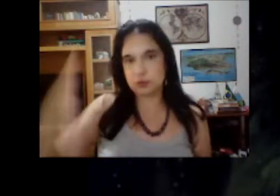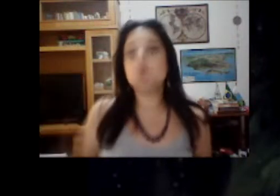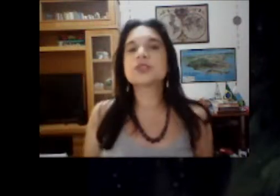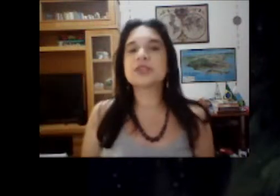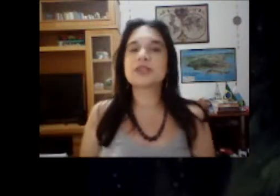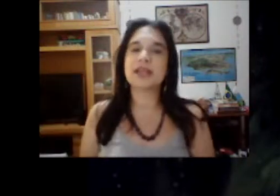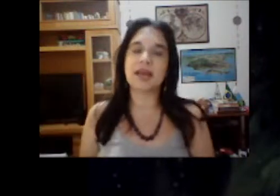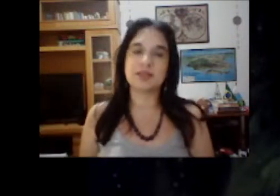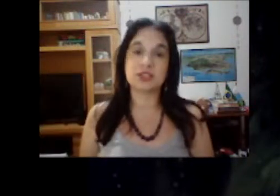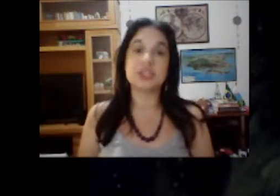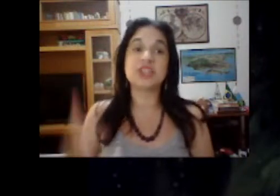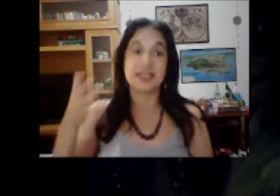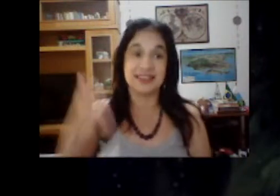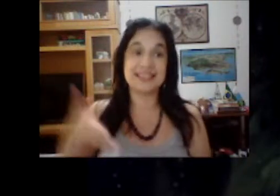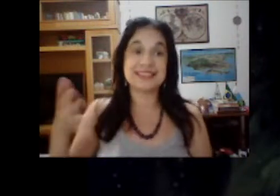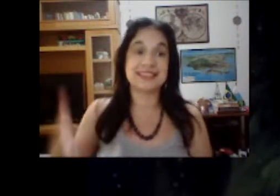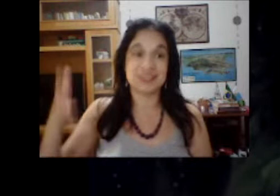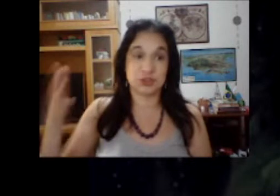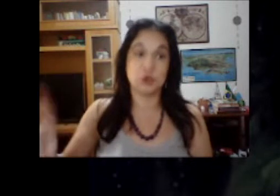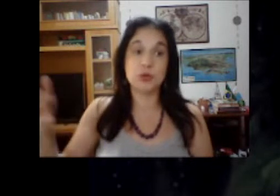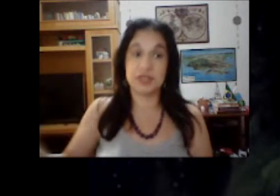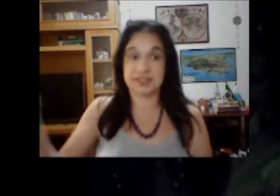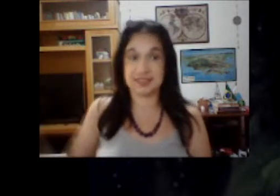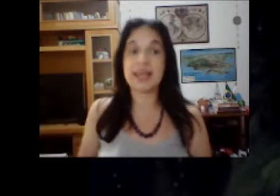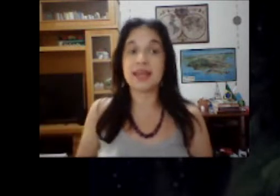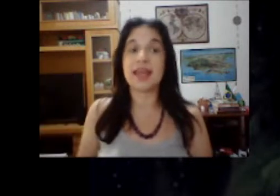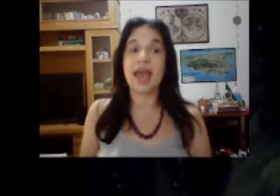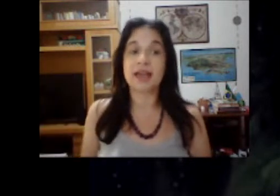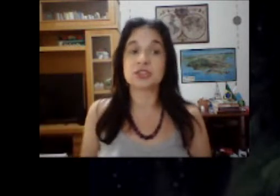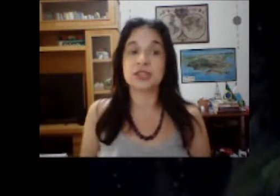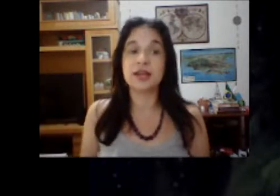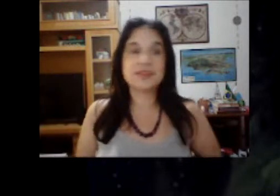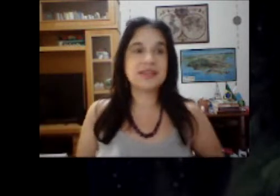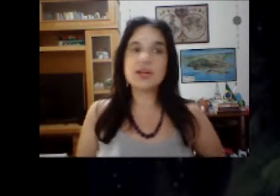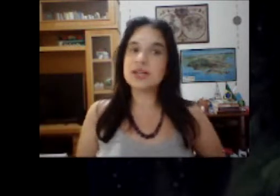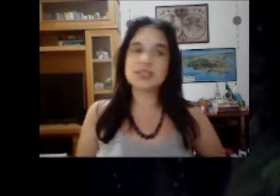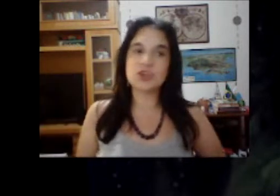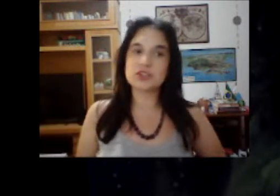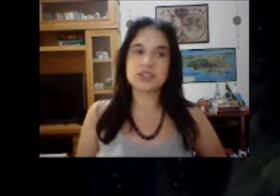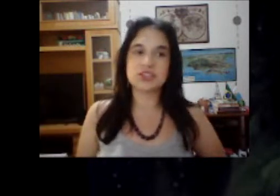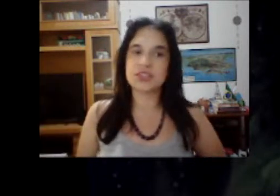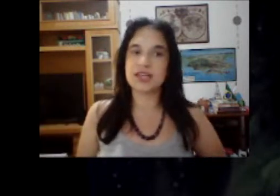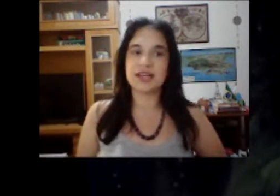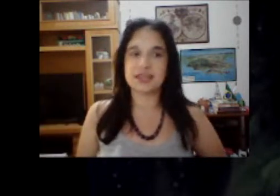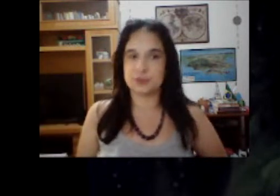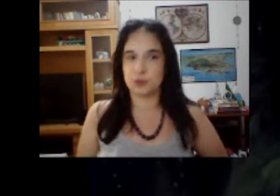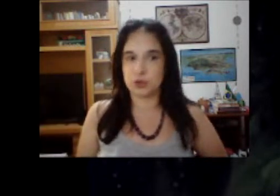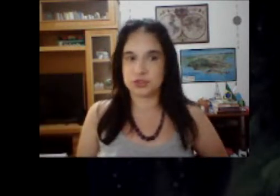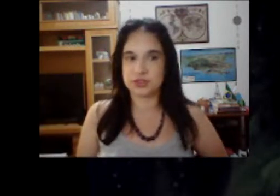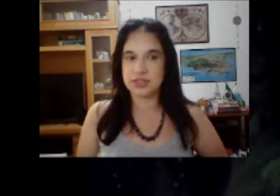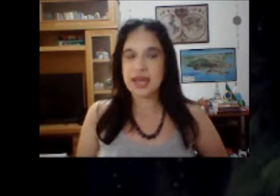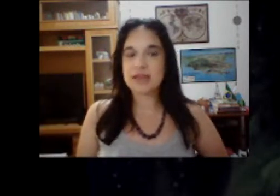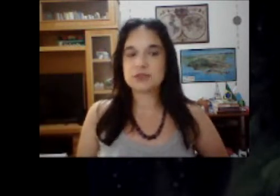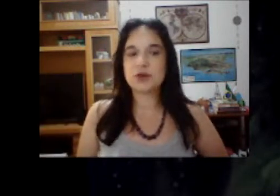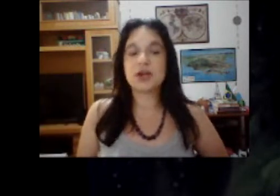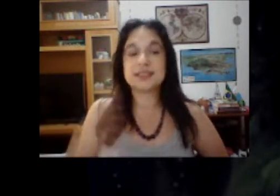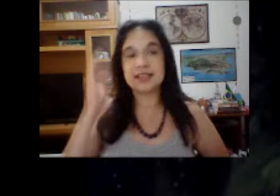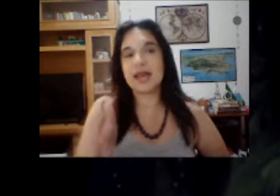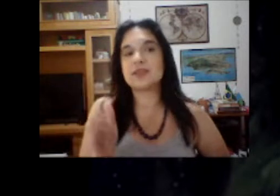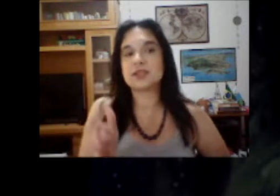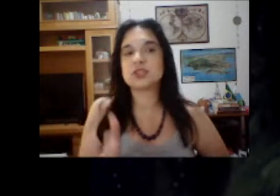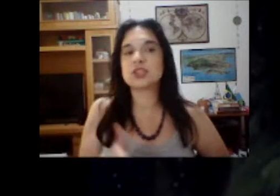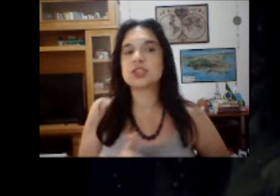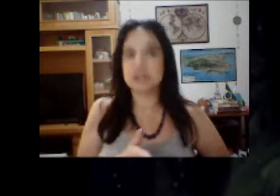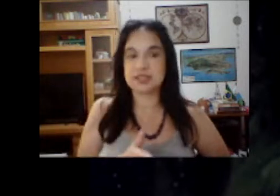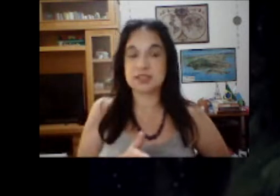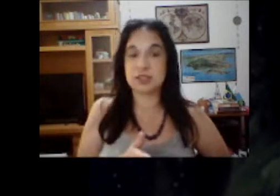the rules of the Catholic Church, and this is to this day, actually, there is no such thing as divorce, as far as the